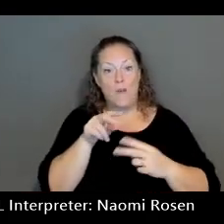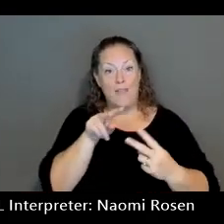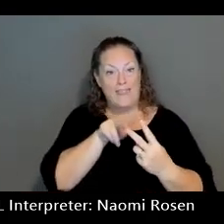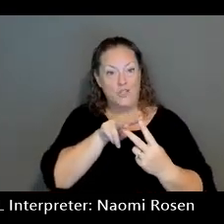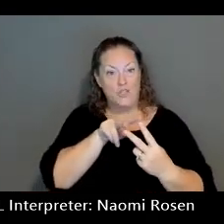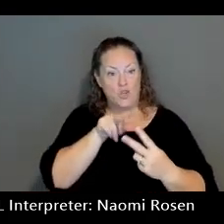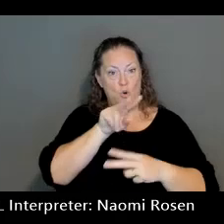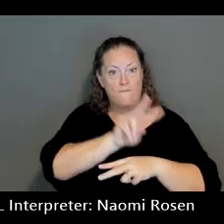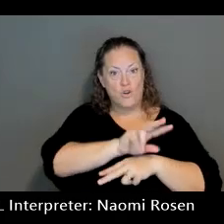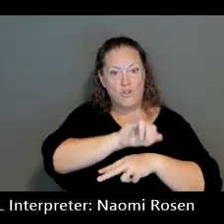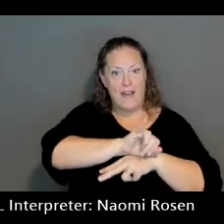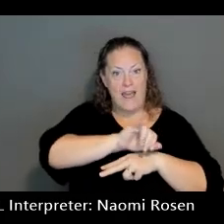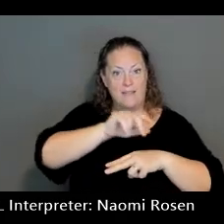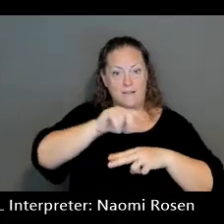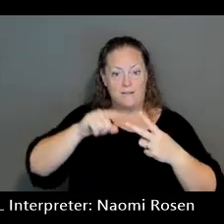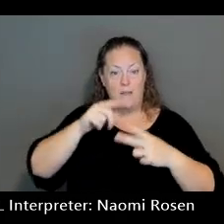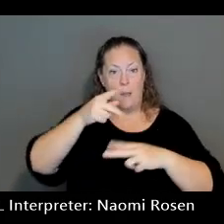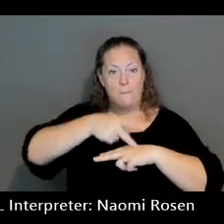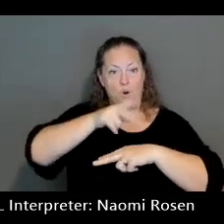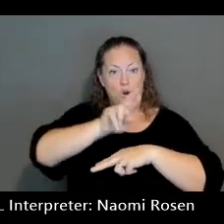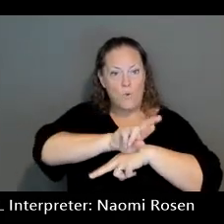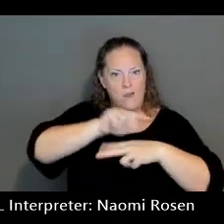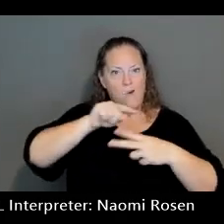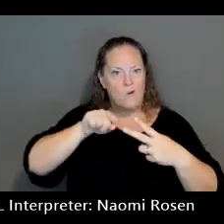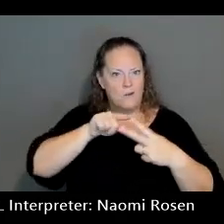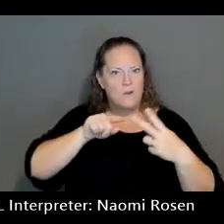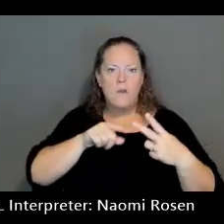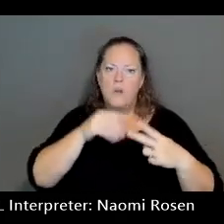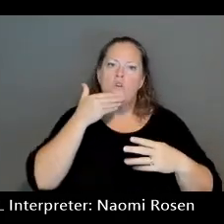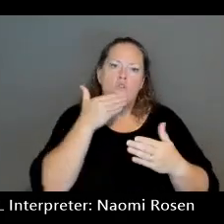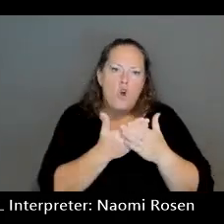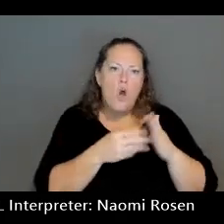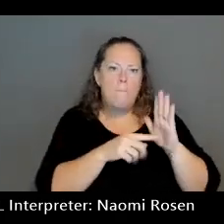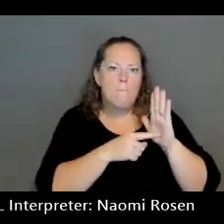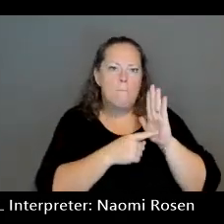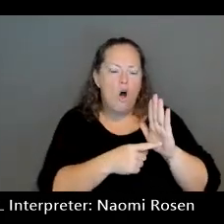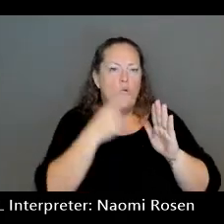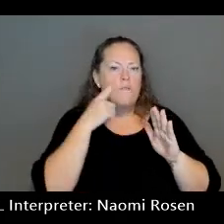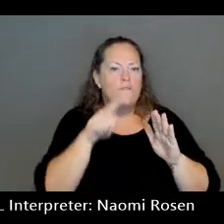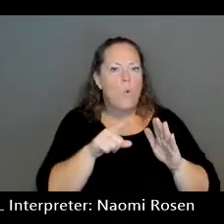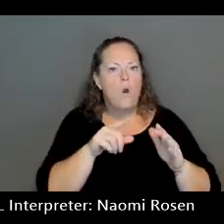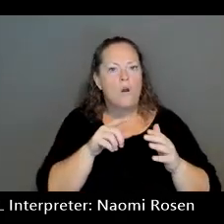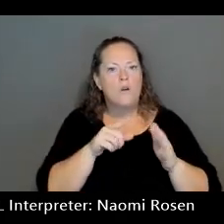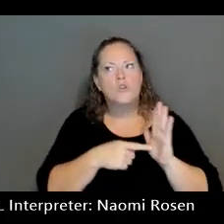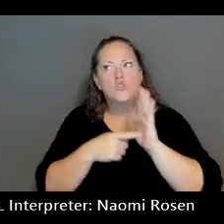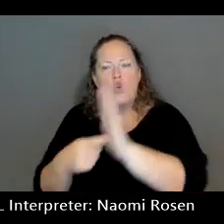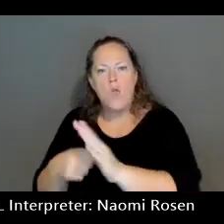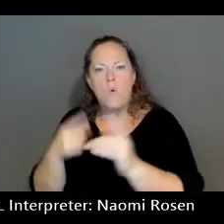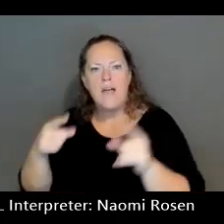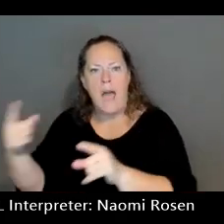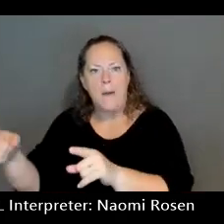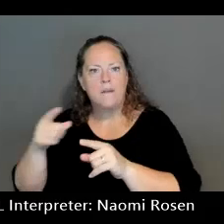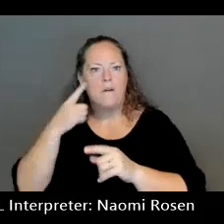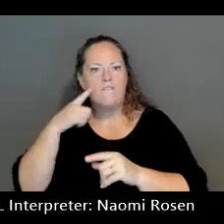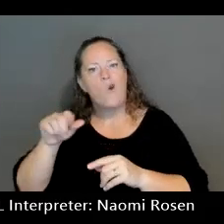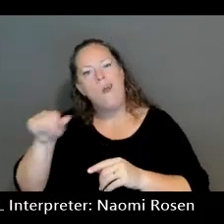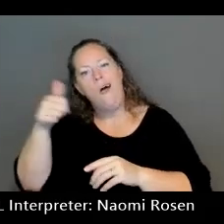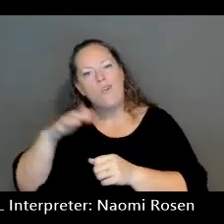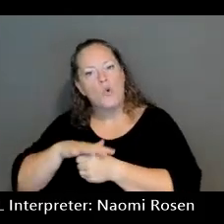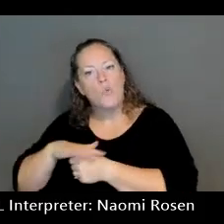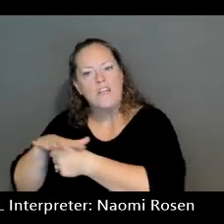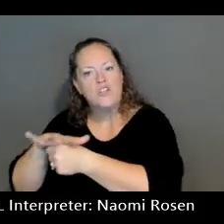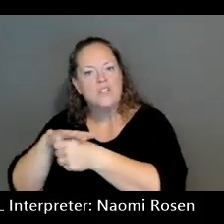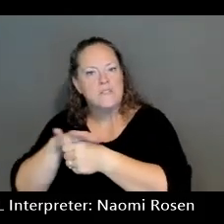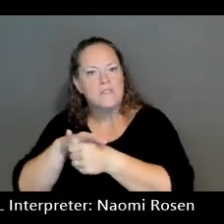for similar projects to be carried out in other parts of the Caribbean archipelago. Also, we have a shorter